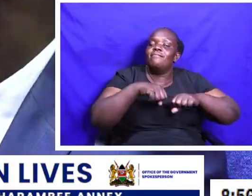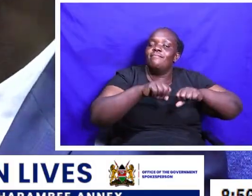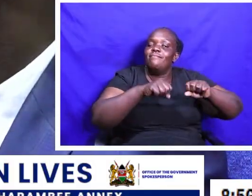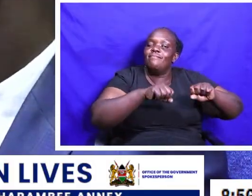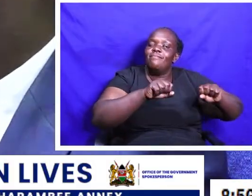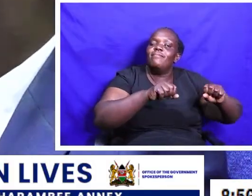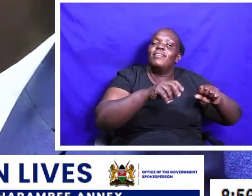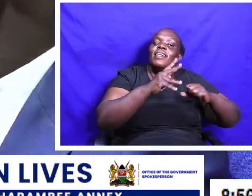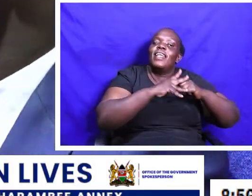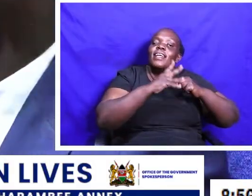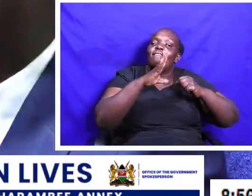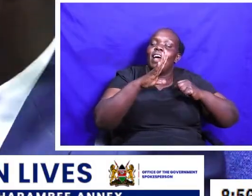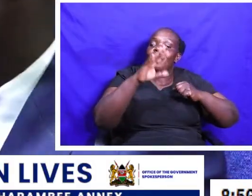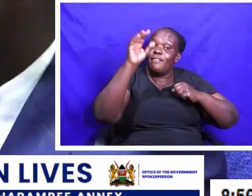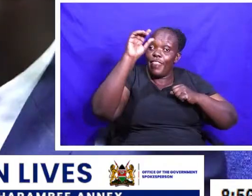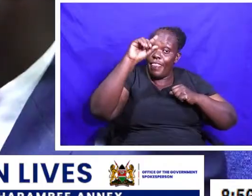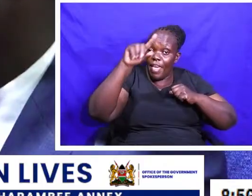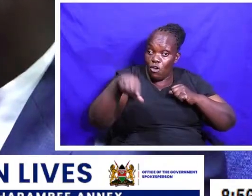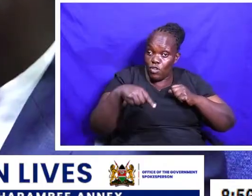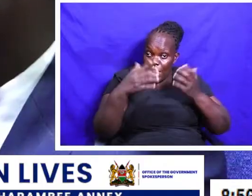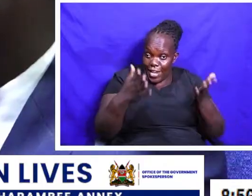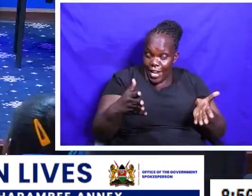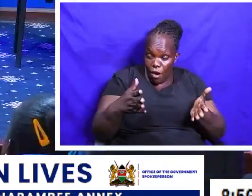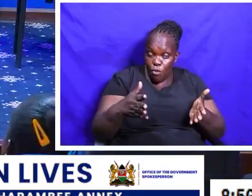bikes up to 95,000.